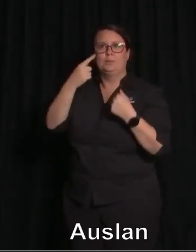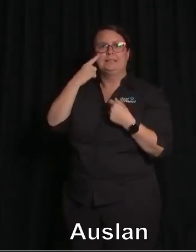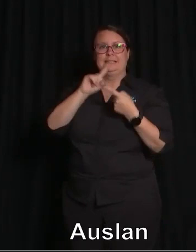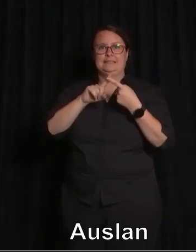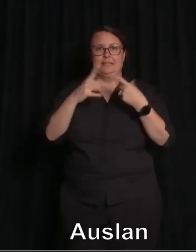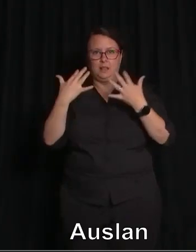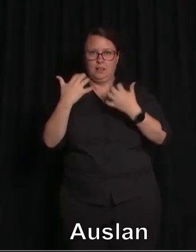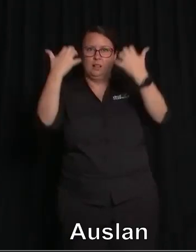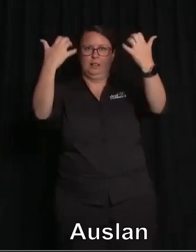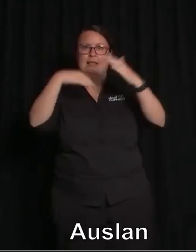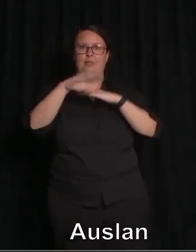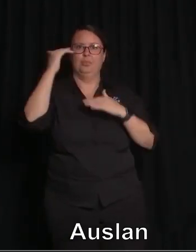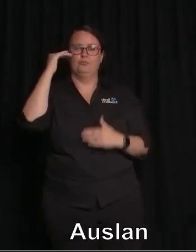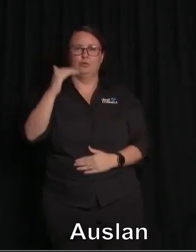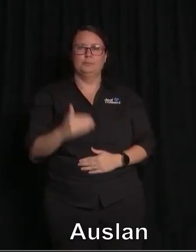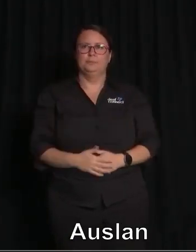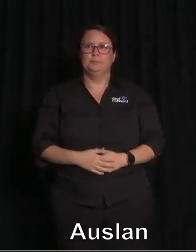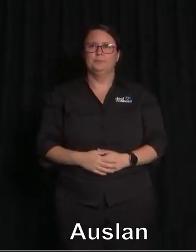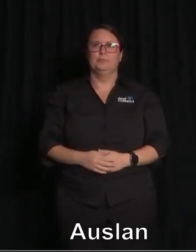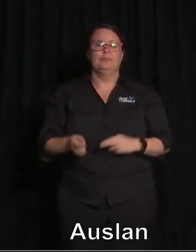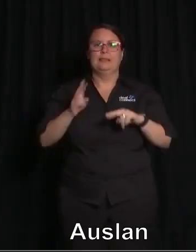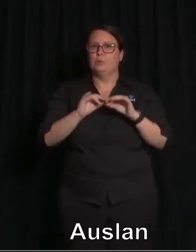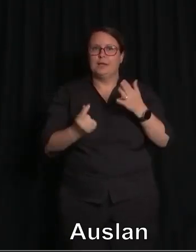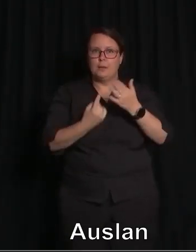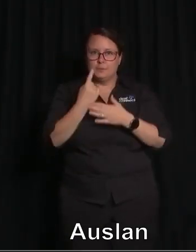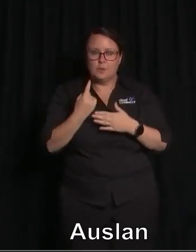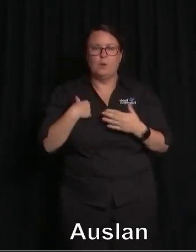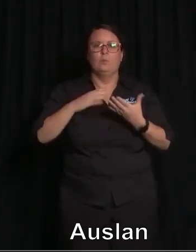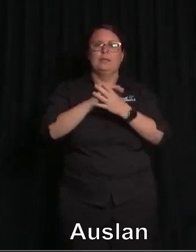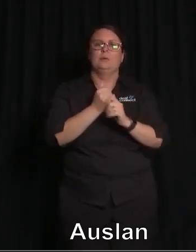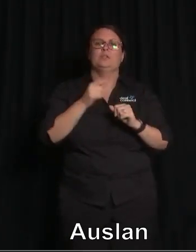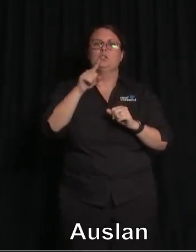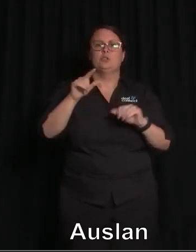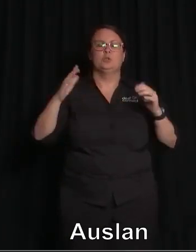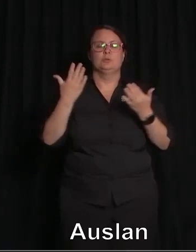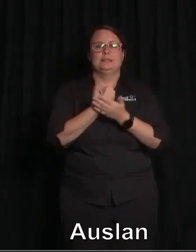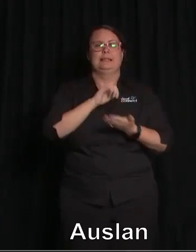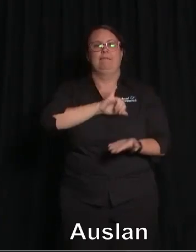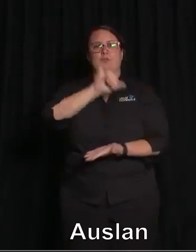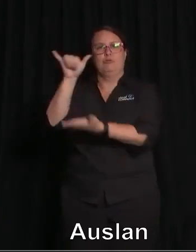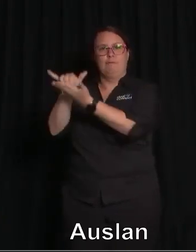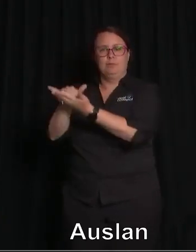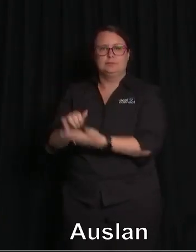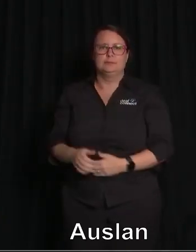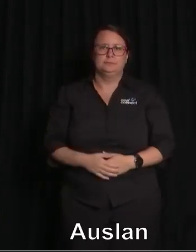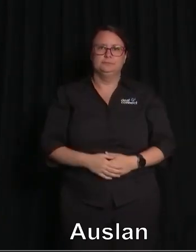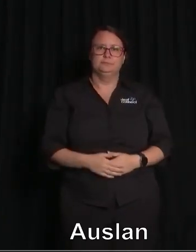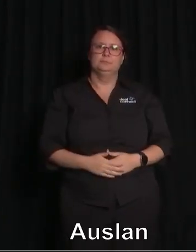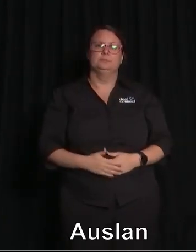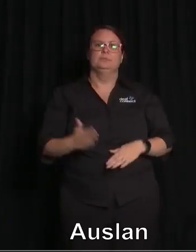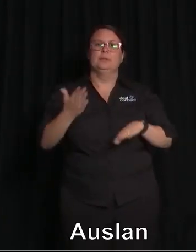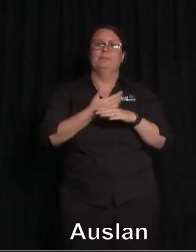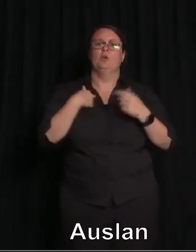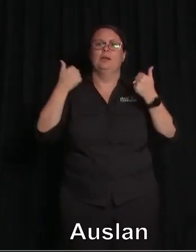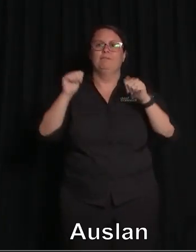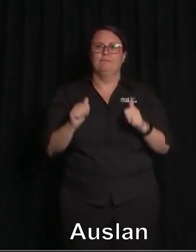today. If we don't get an opportunity, we wish you farewell for now and safe travels home. But before I finish, I would